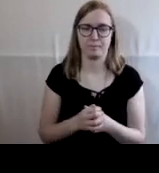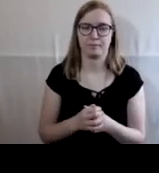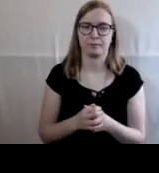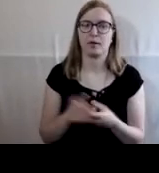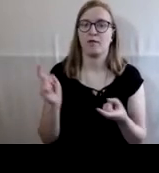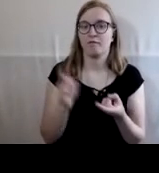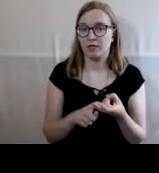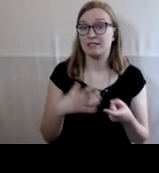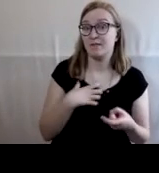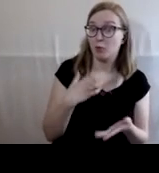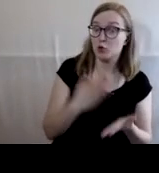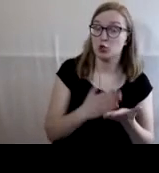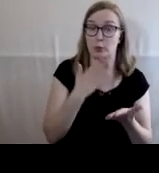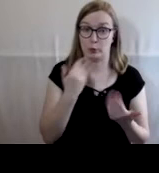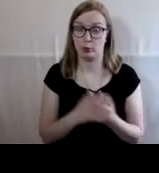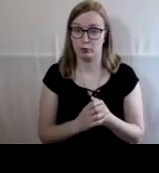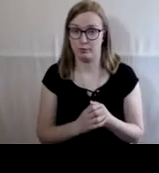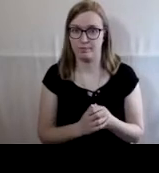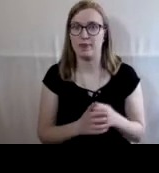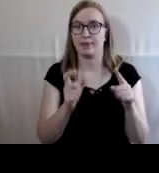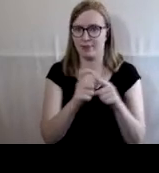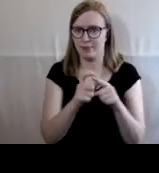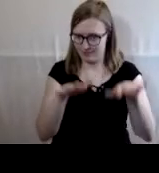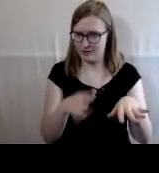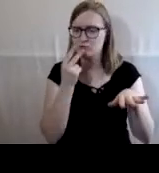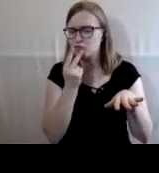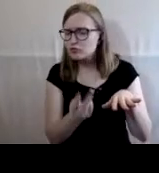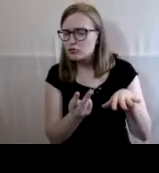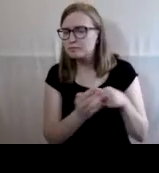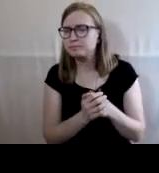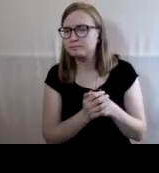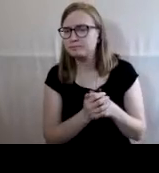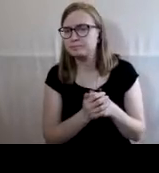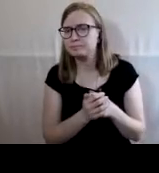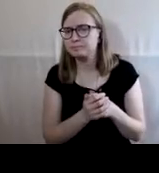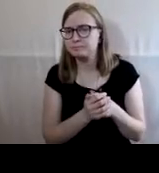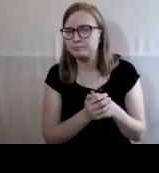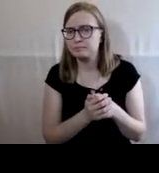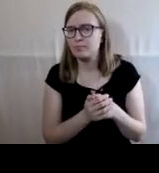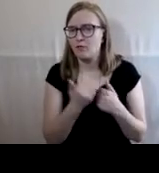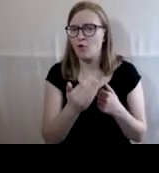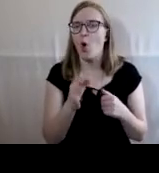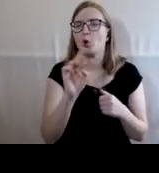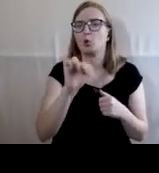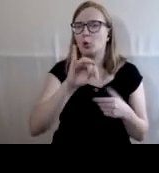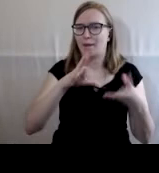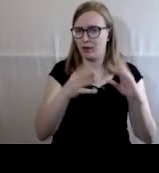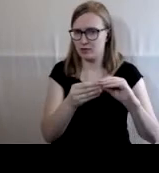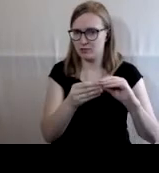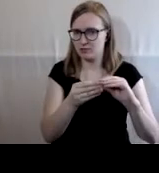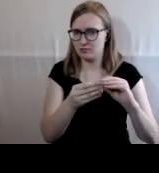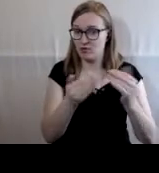Relevance. So each subject area, is the subject matter out of date? It's no longer